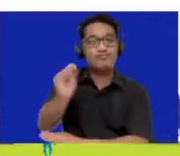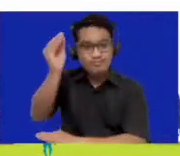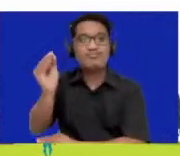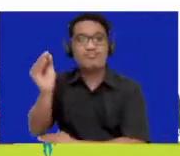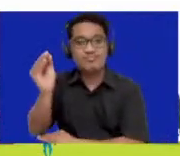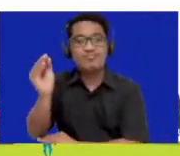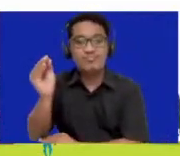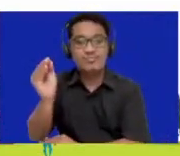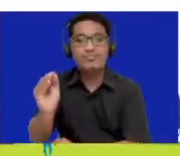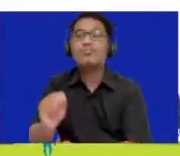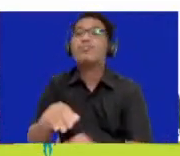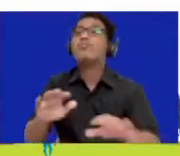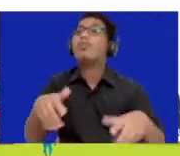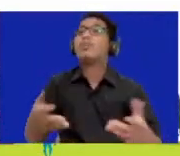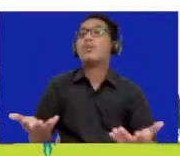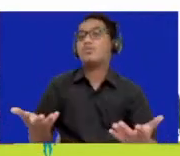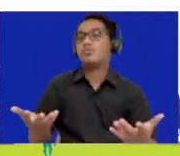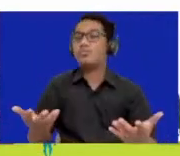disabilities.